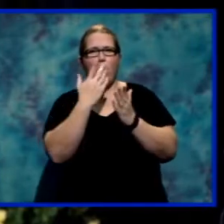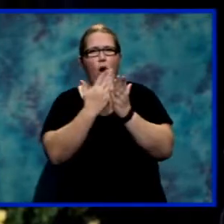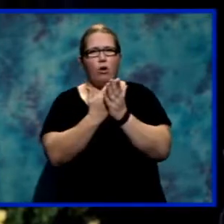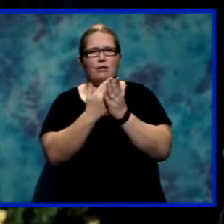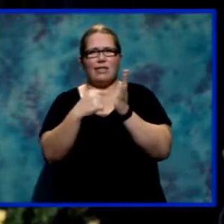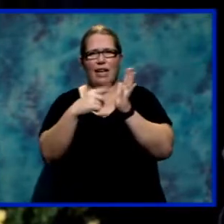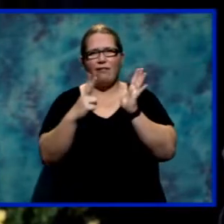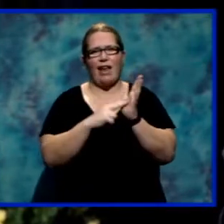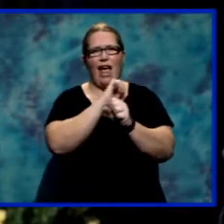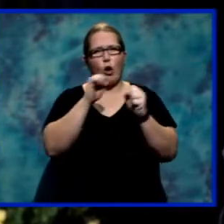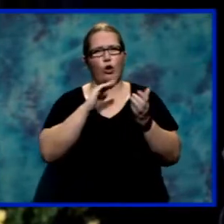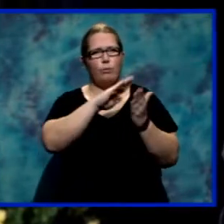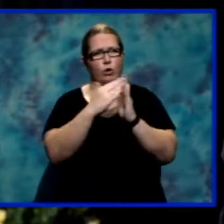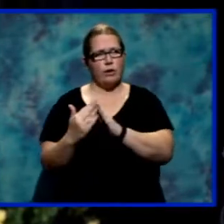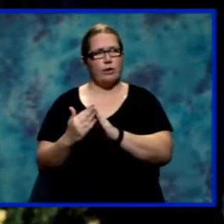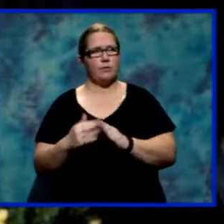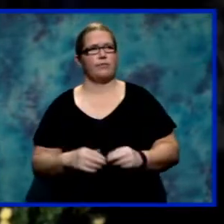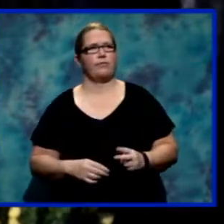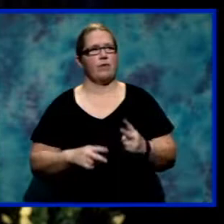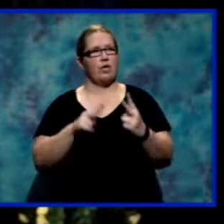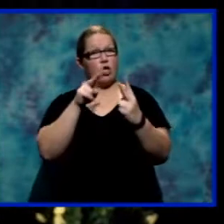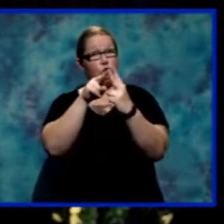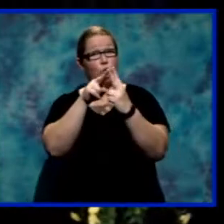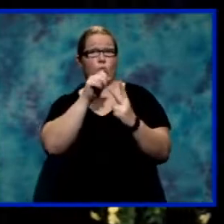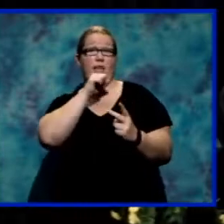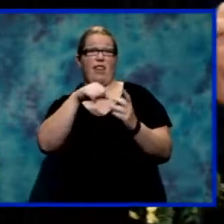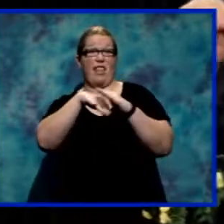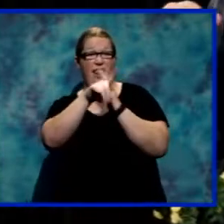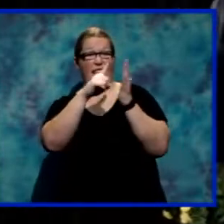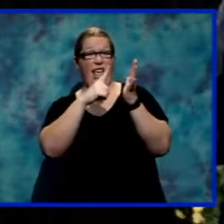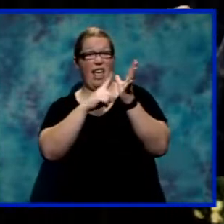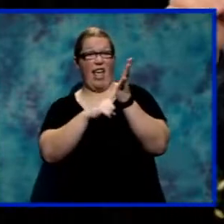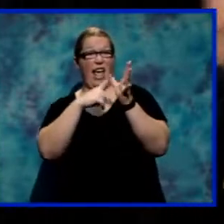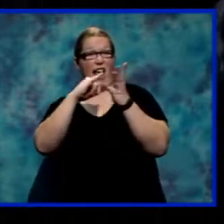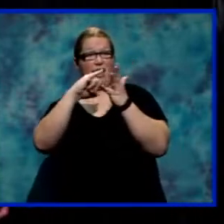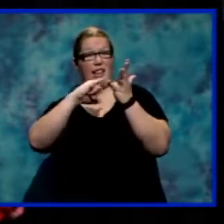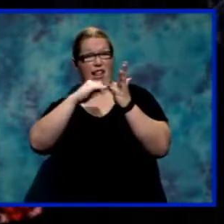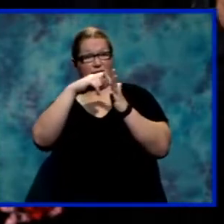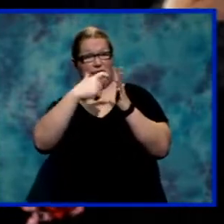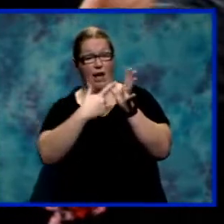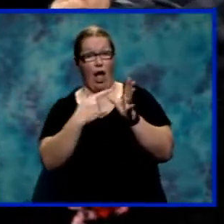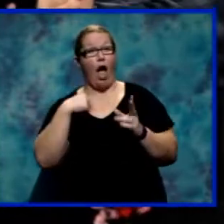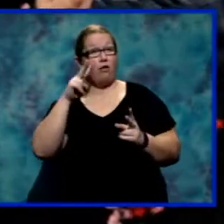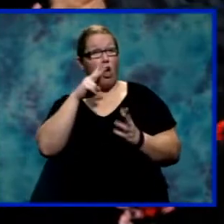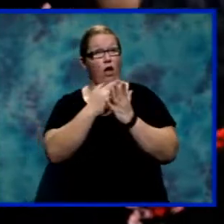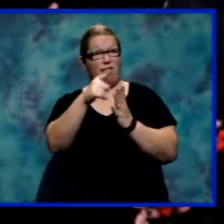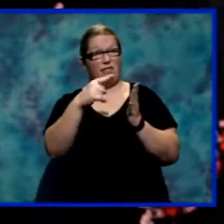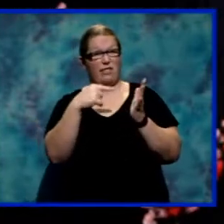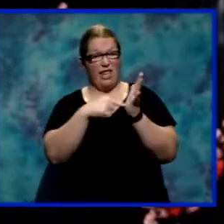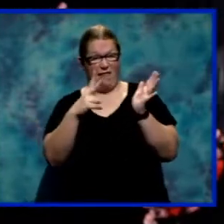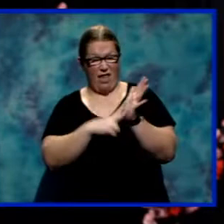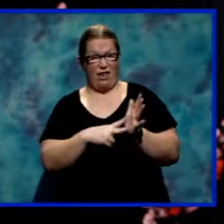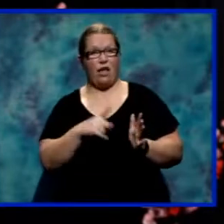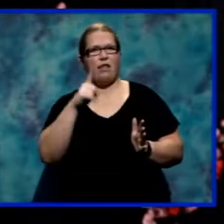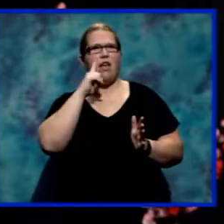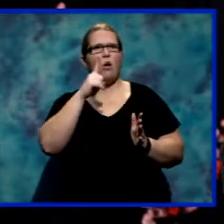community. There was two men in Alaska. And I've noticed on this show that often they go fishing on